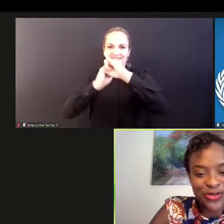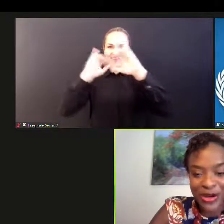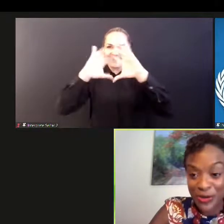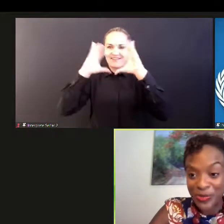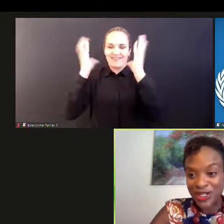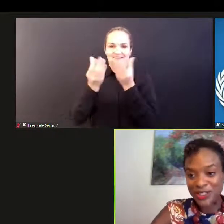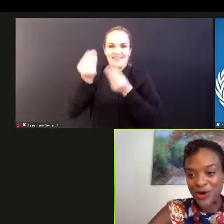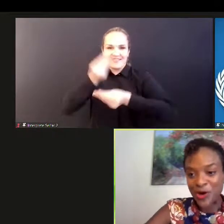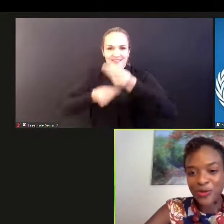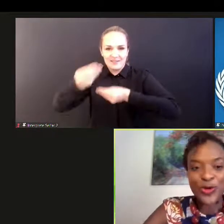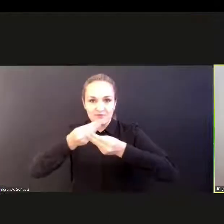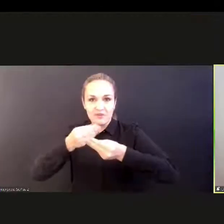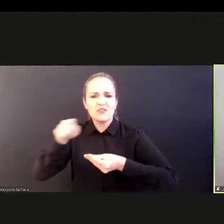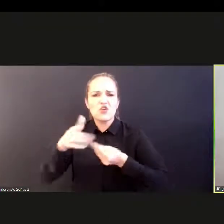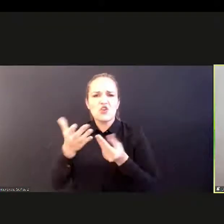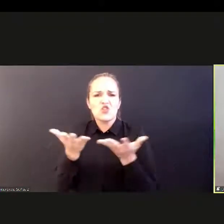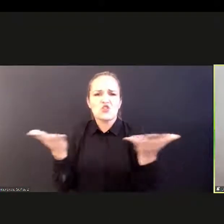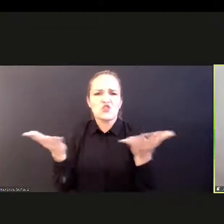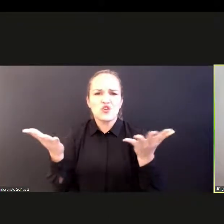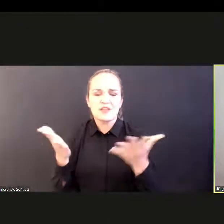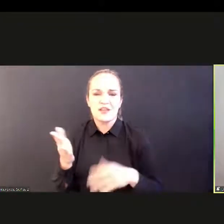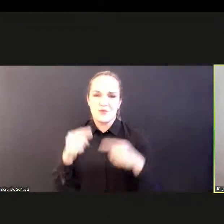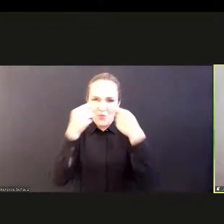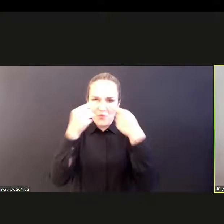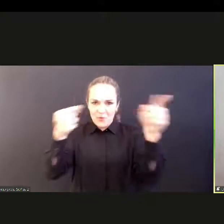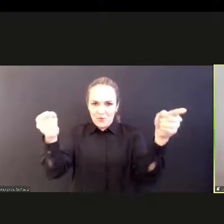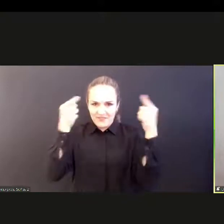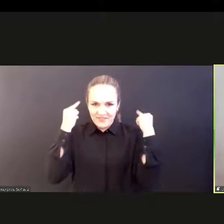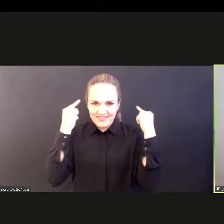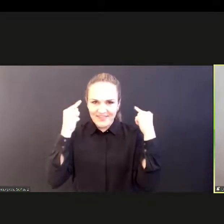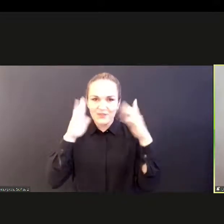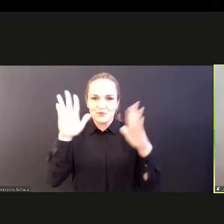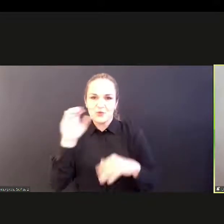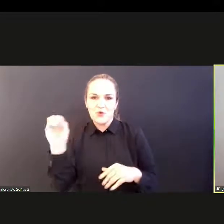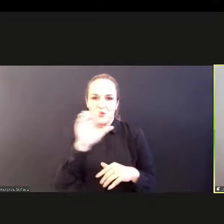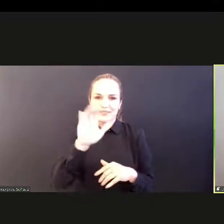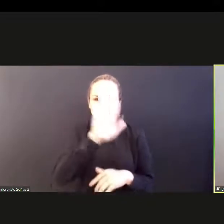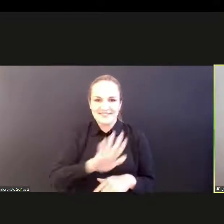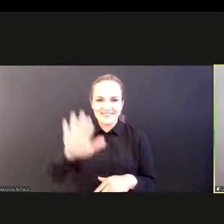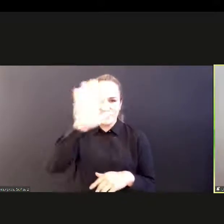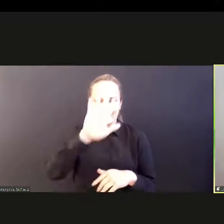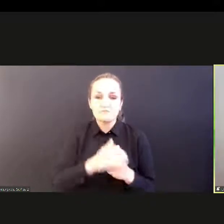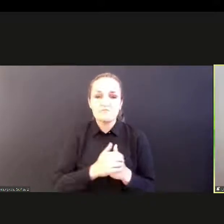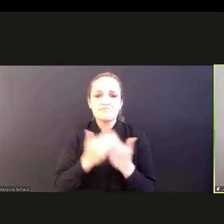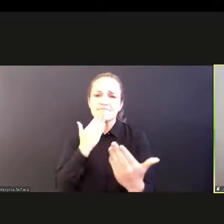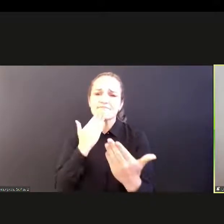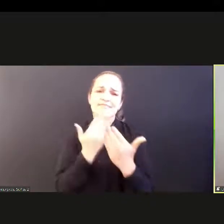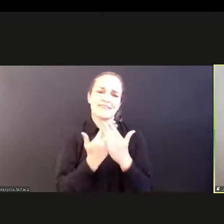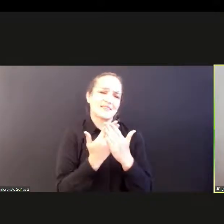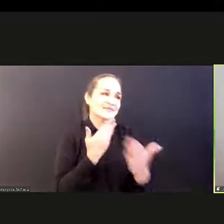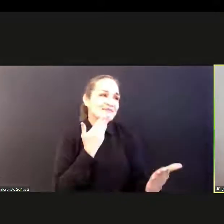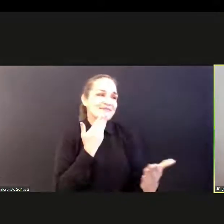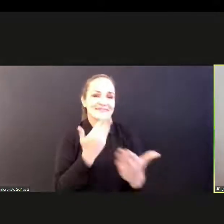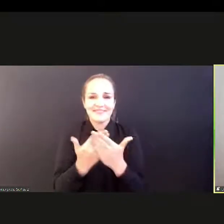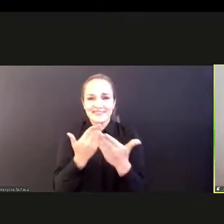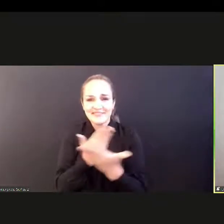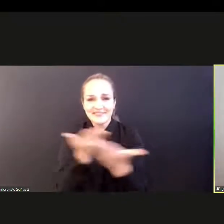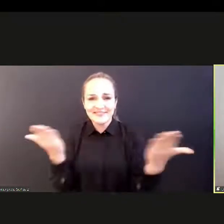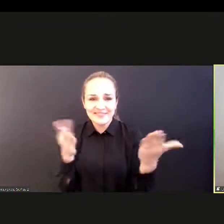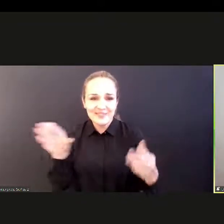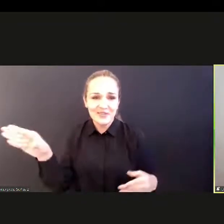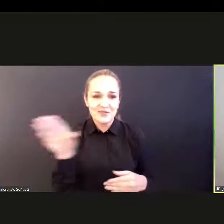you very much. All protocols having been observed, let me just say that on behalf of the SRC and more broadly